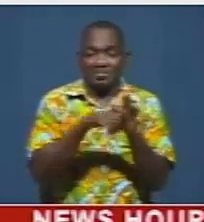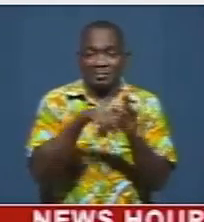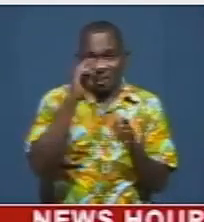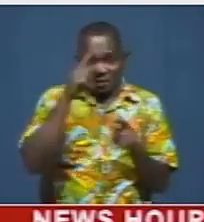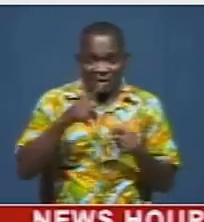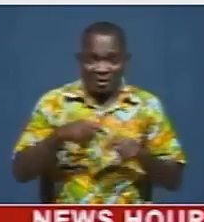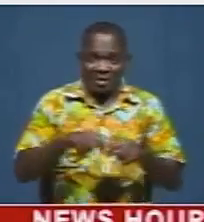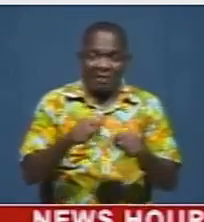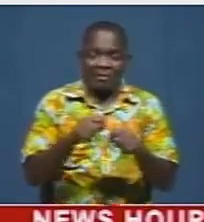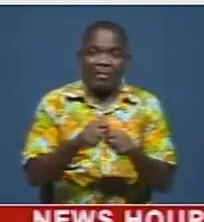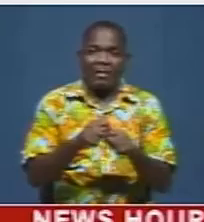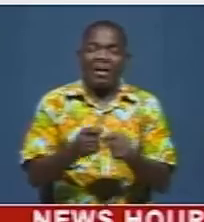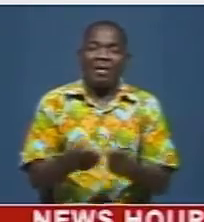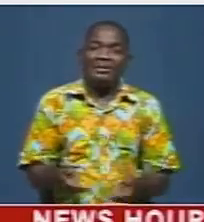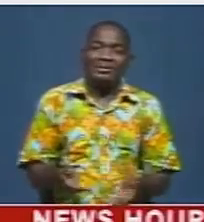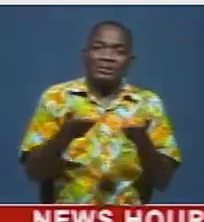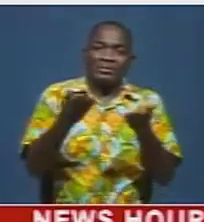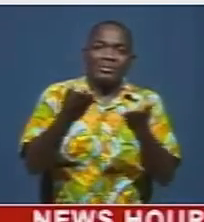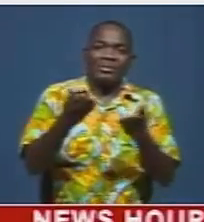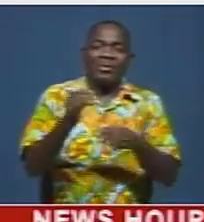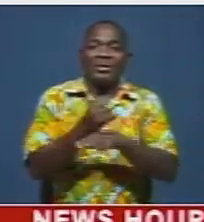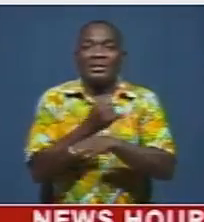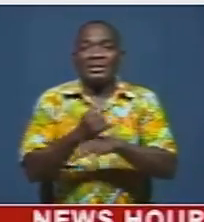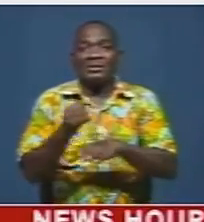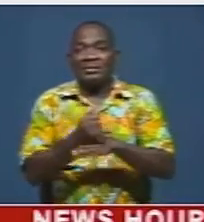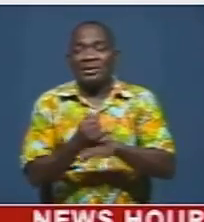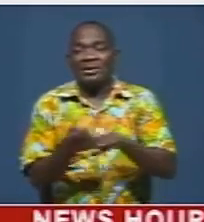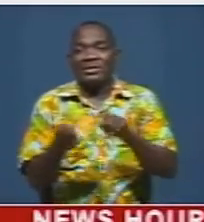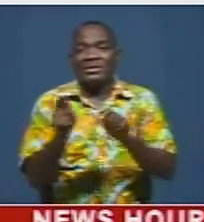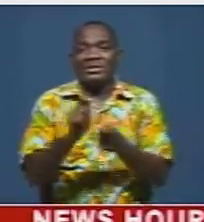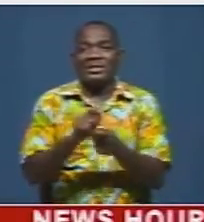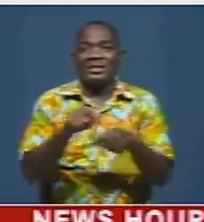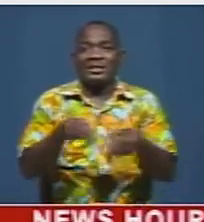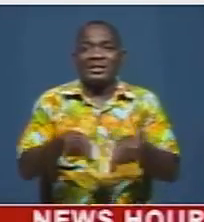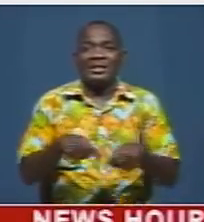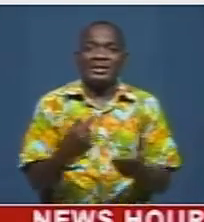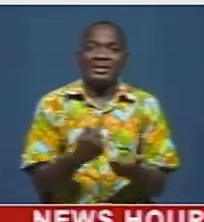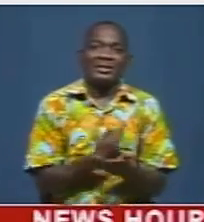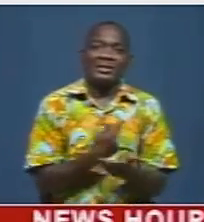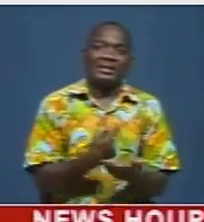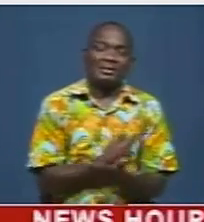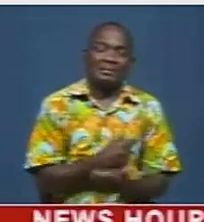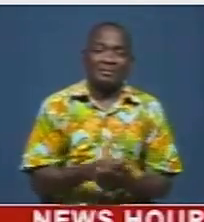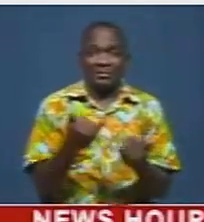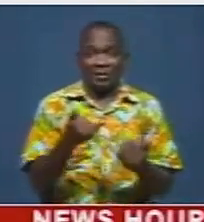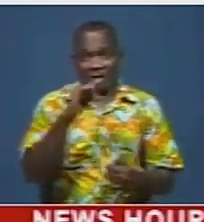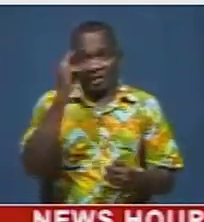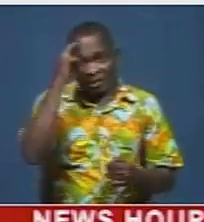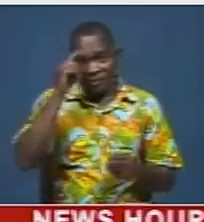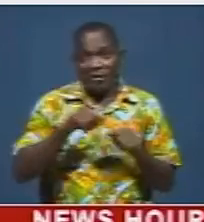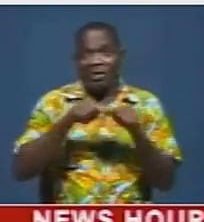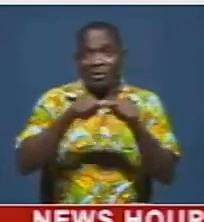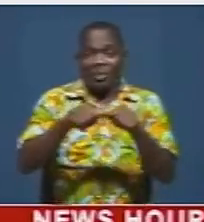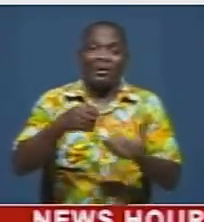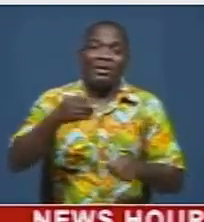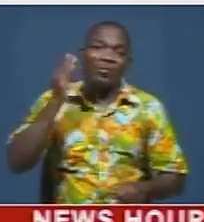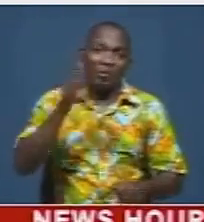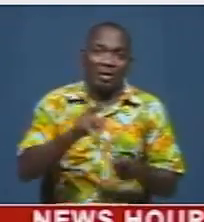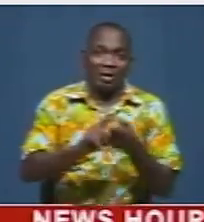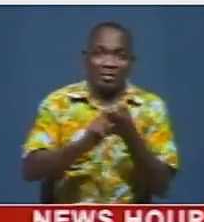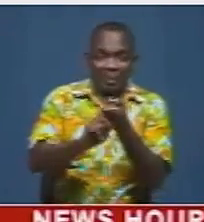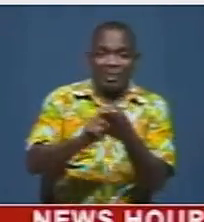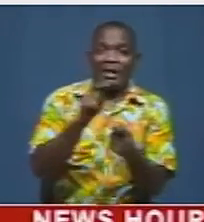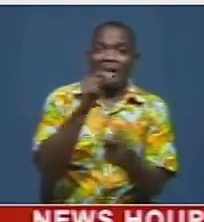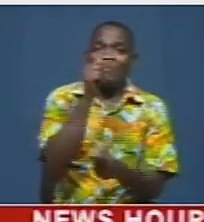determination to promote the industrial transformation of this country. Government will continue to partner the